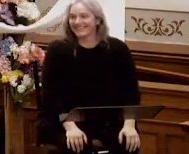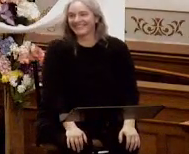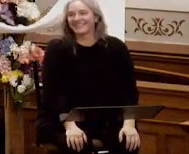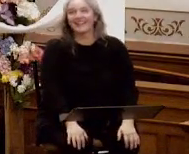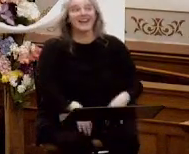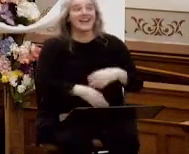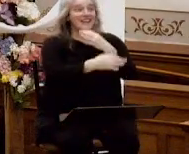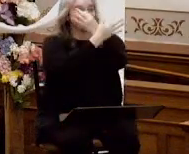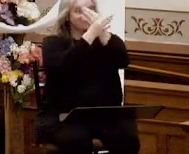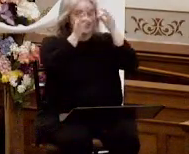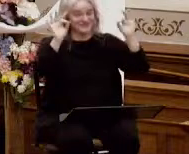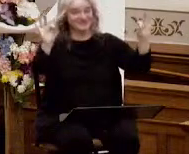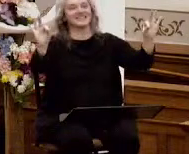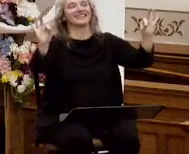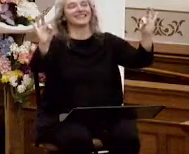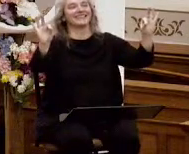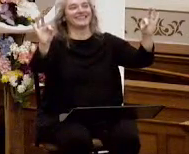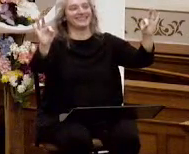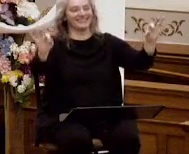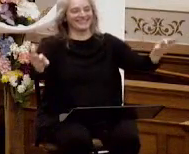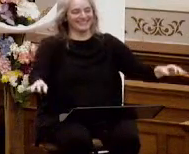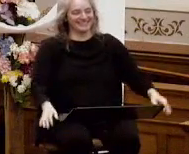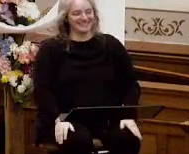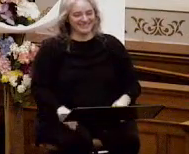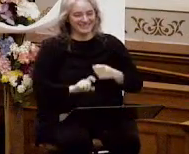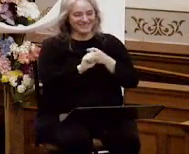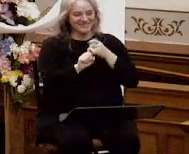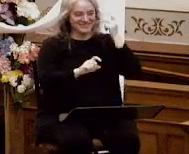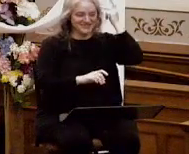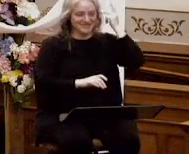Yes! Freedom from parents.